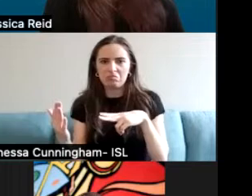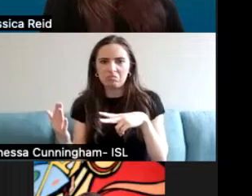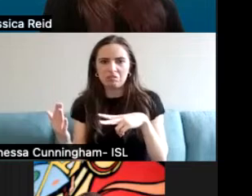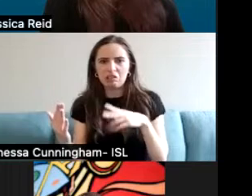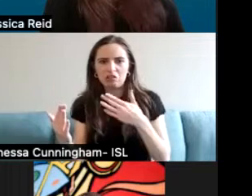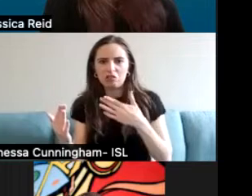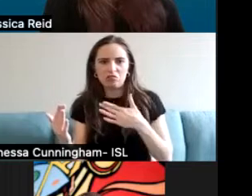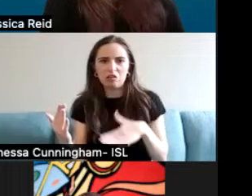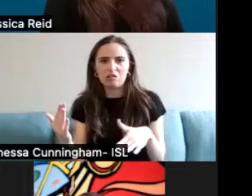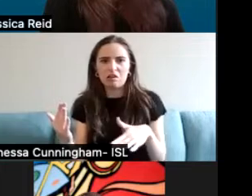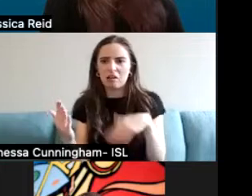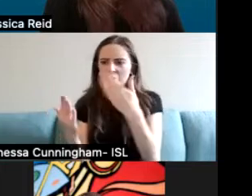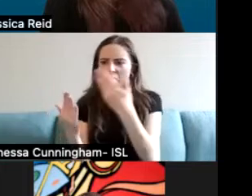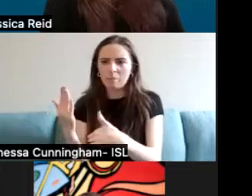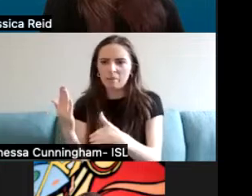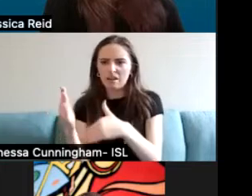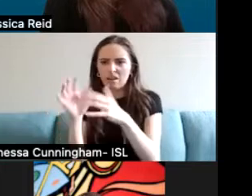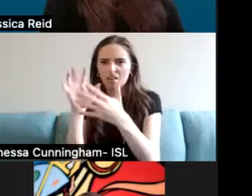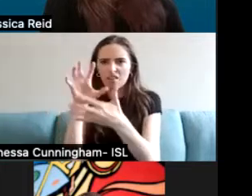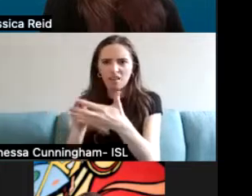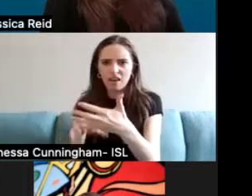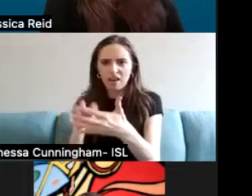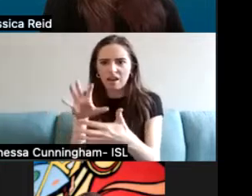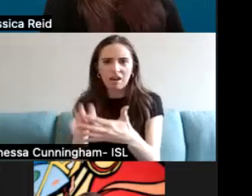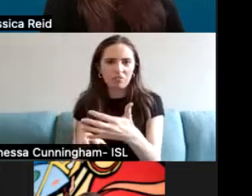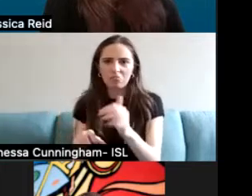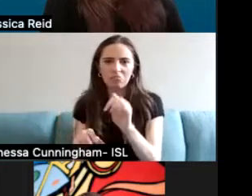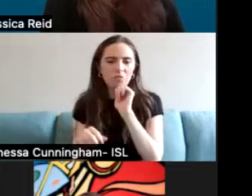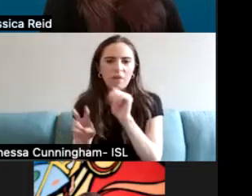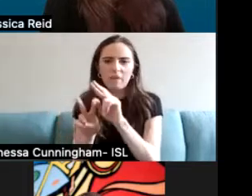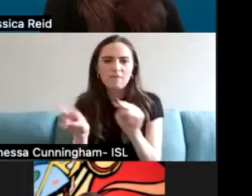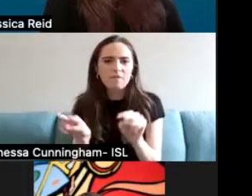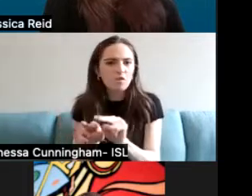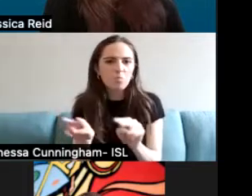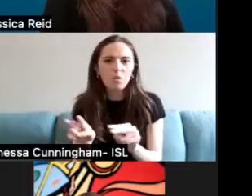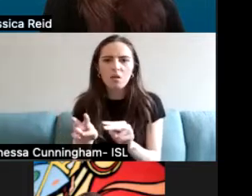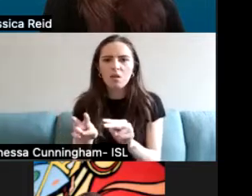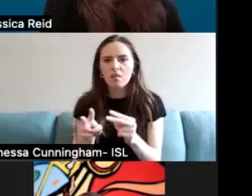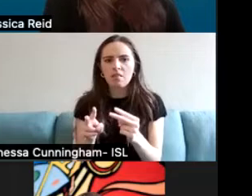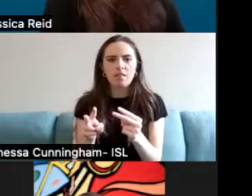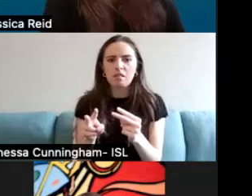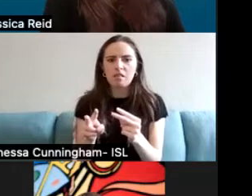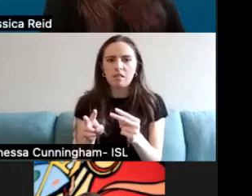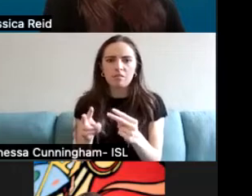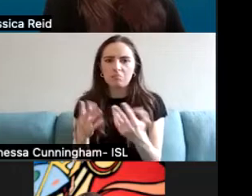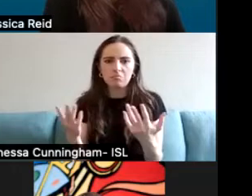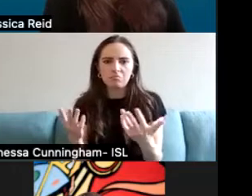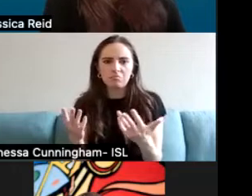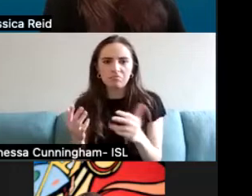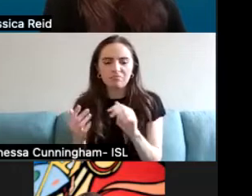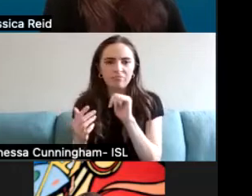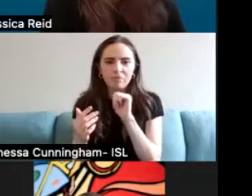no visual layout. The screen reader isn't able to interpret the visual layout